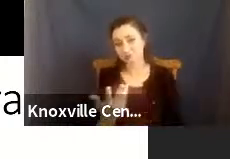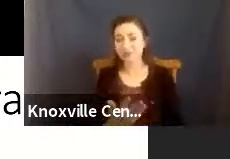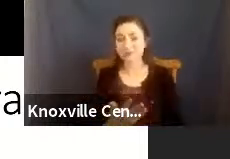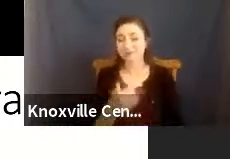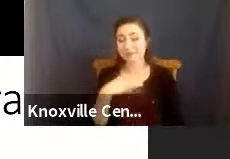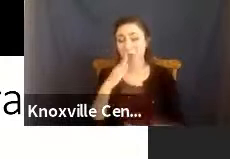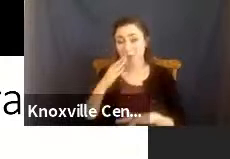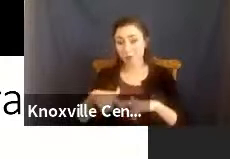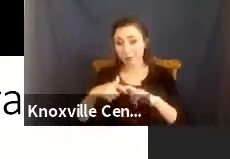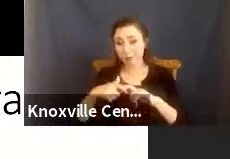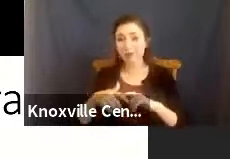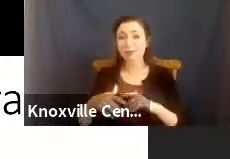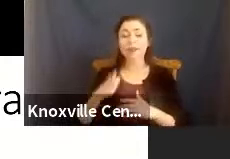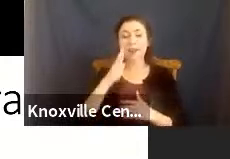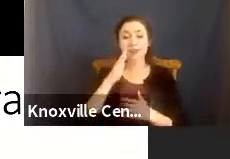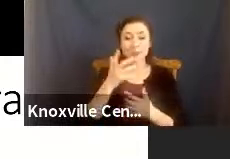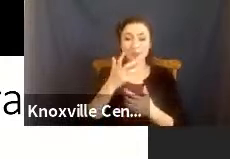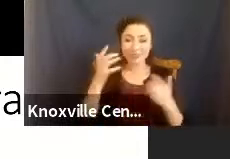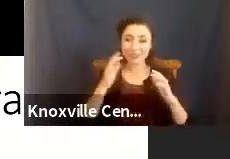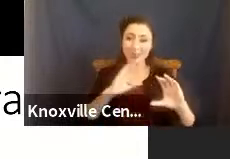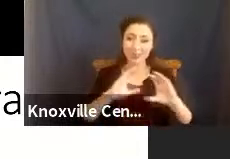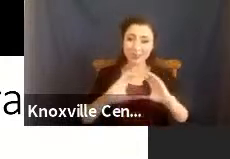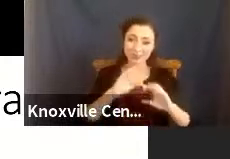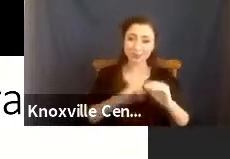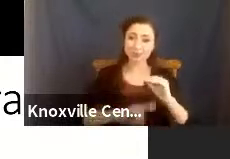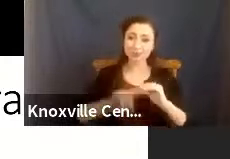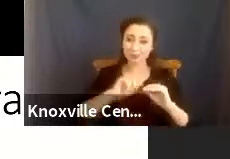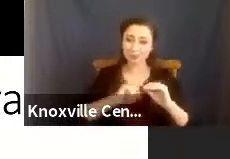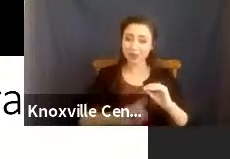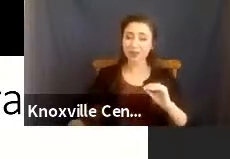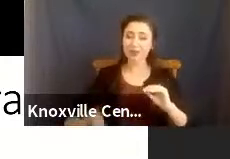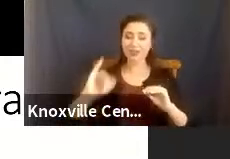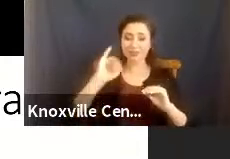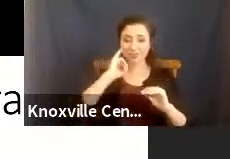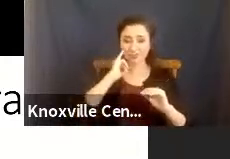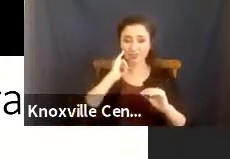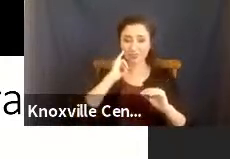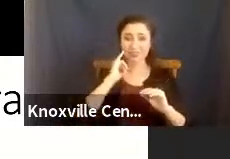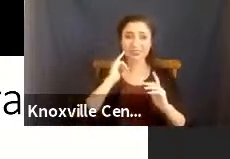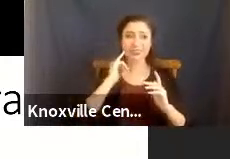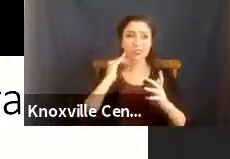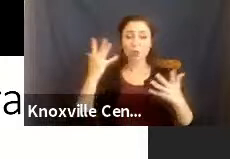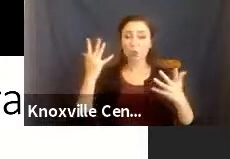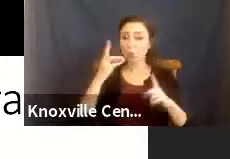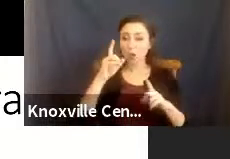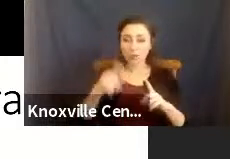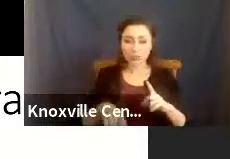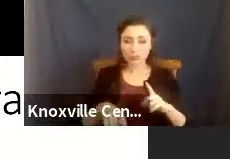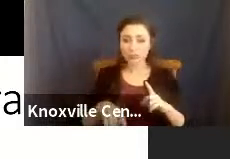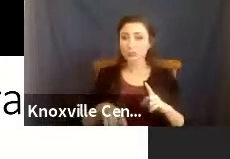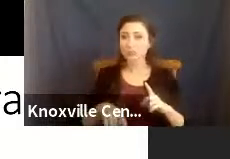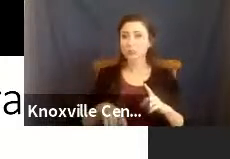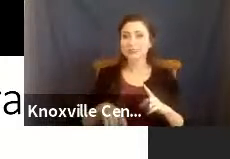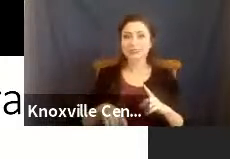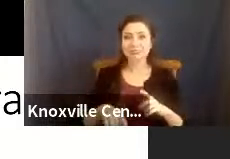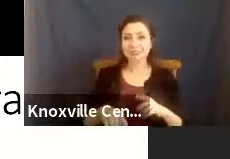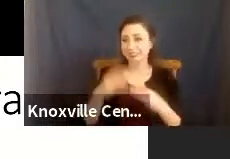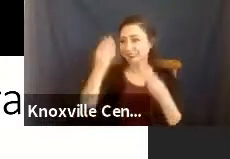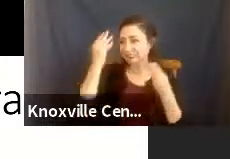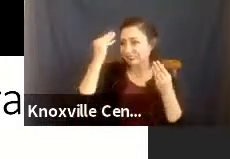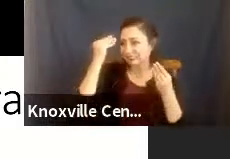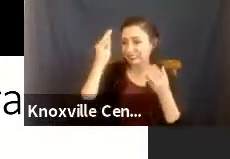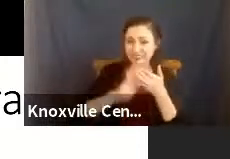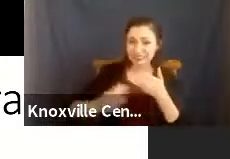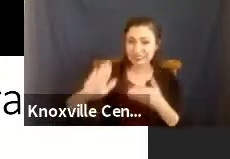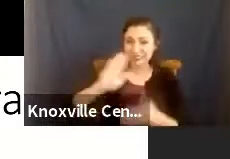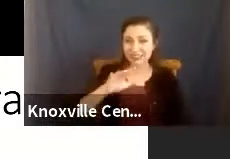there's a lot of conversation about whether, you know, what should we make of the college age person,